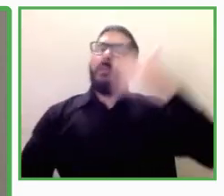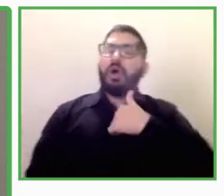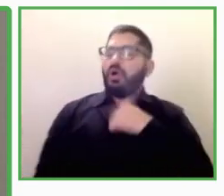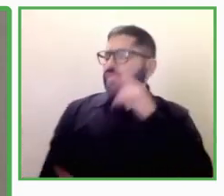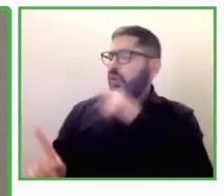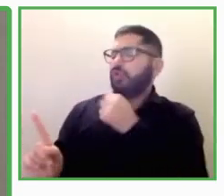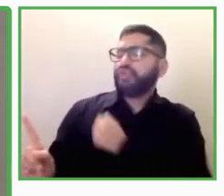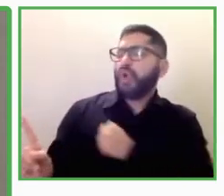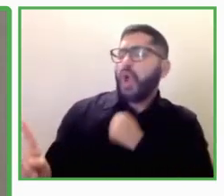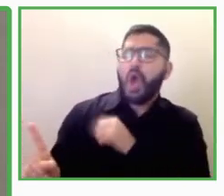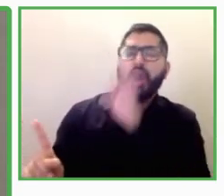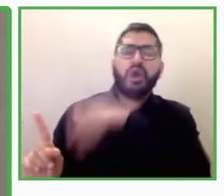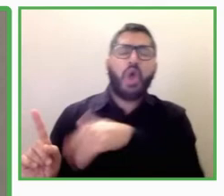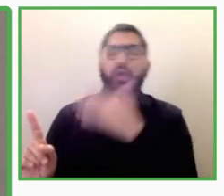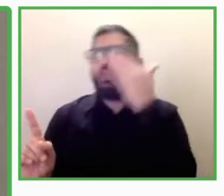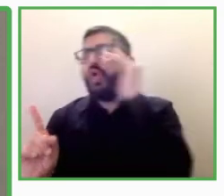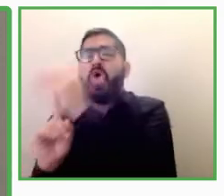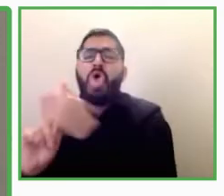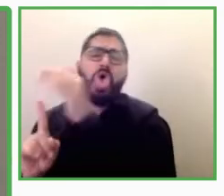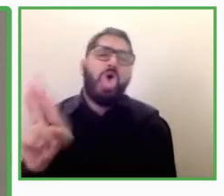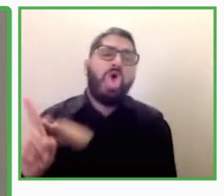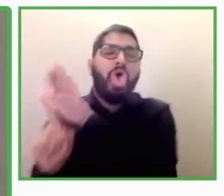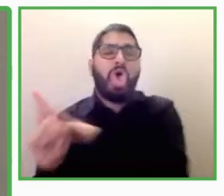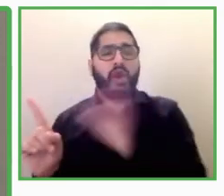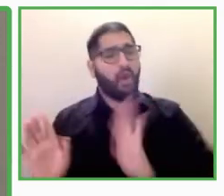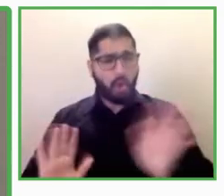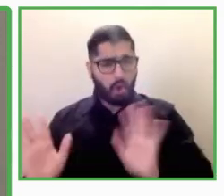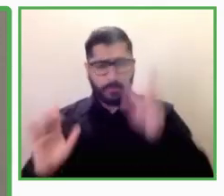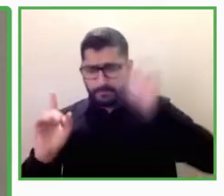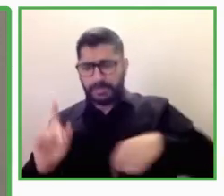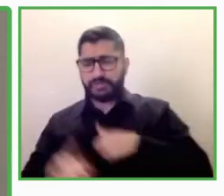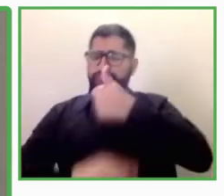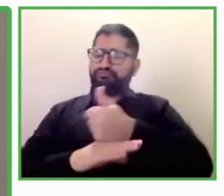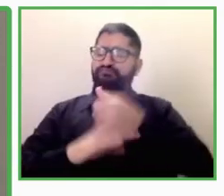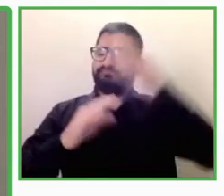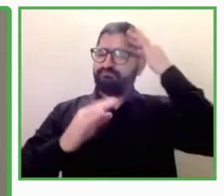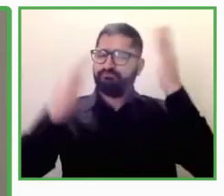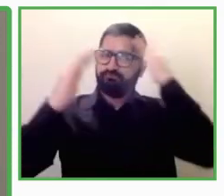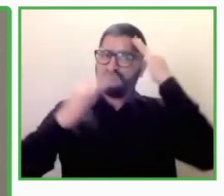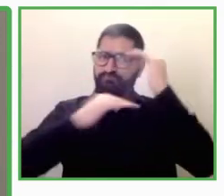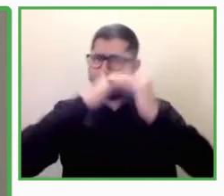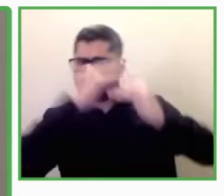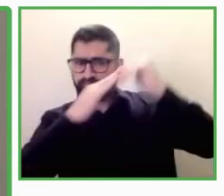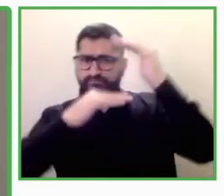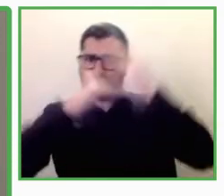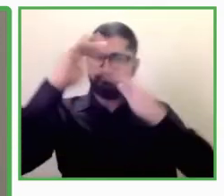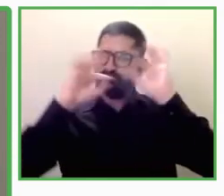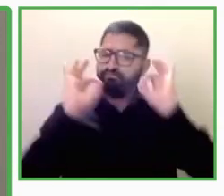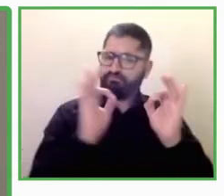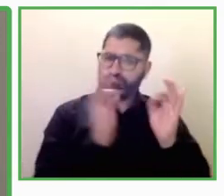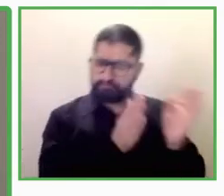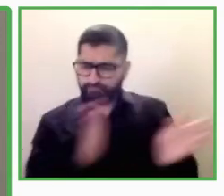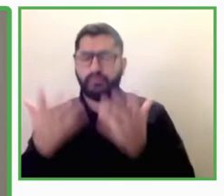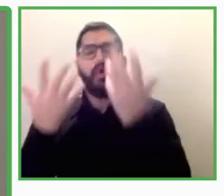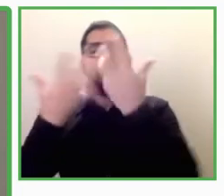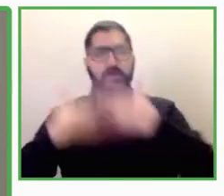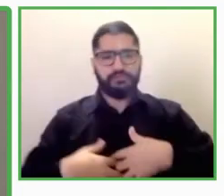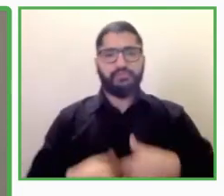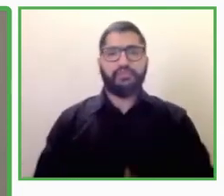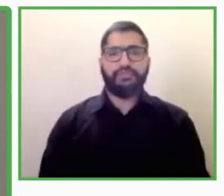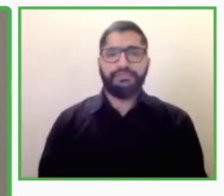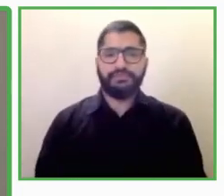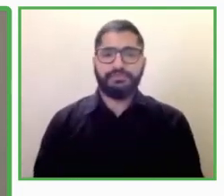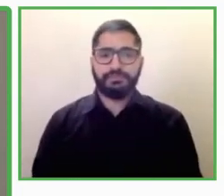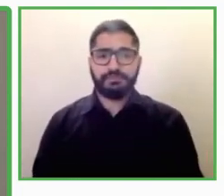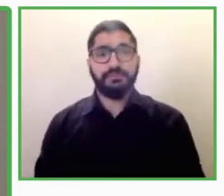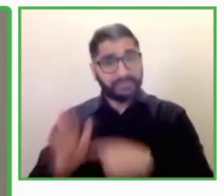it requires a structured work system when creating these kinds of interventions.